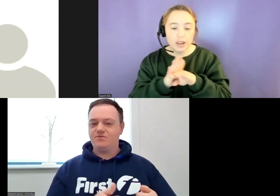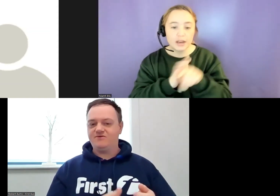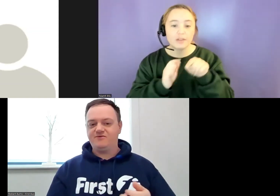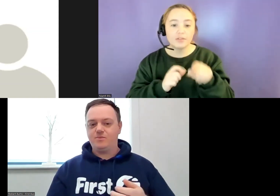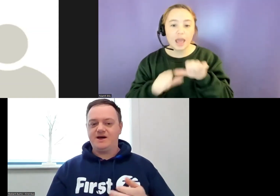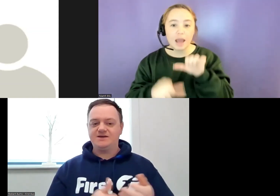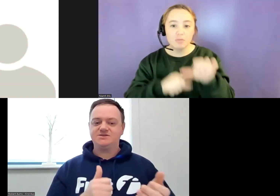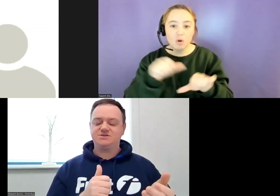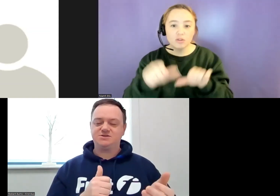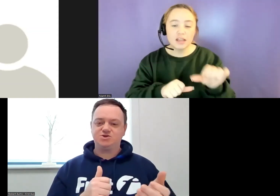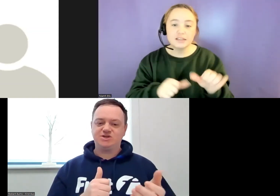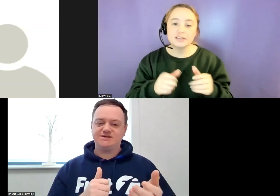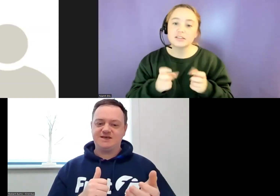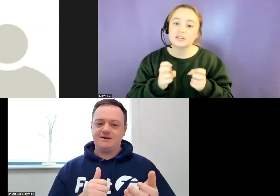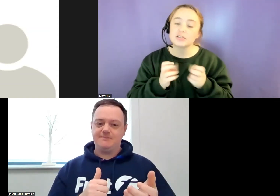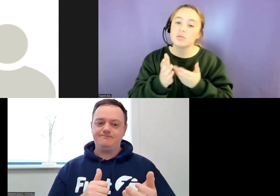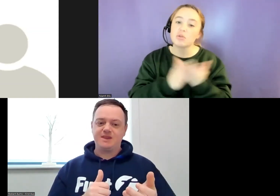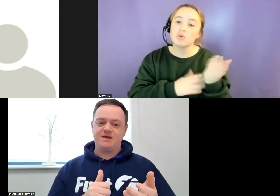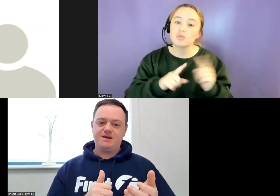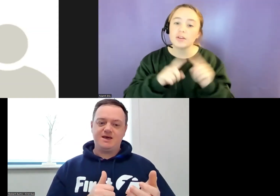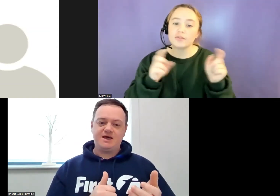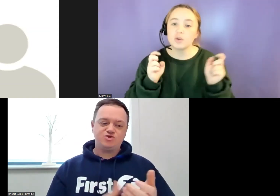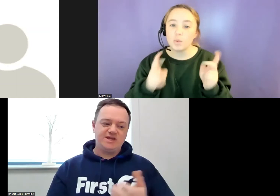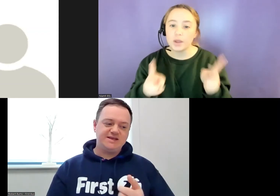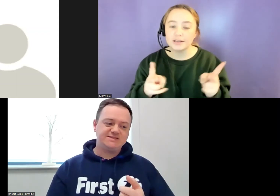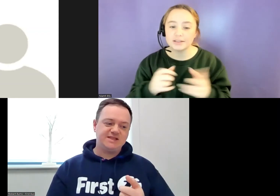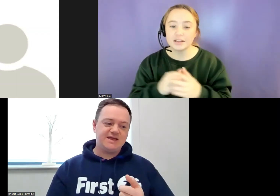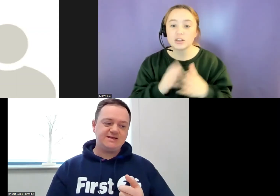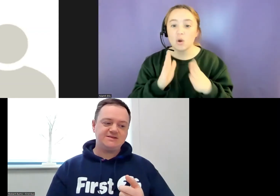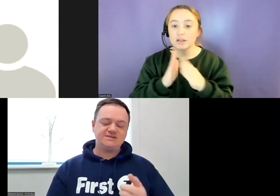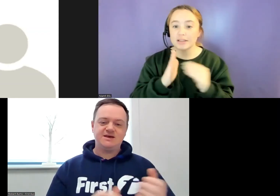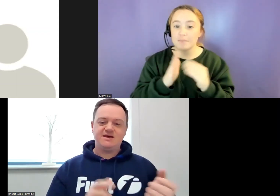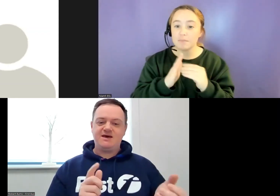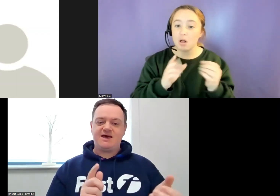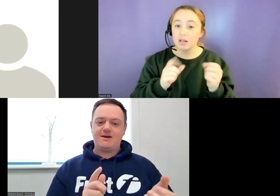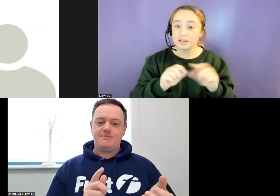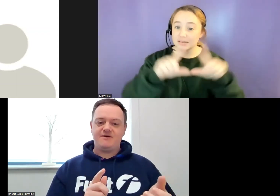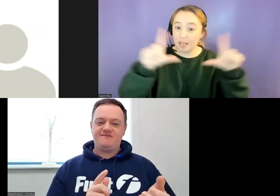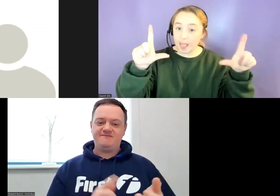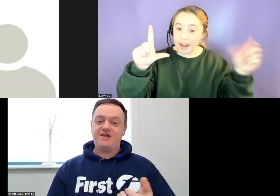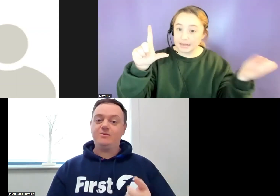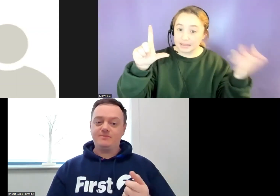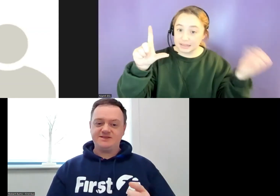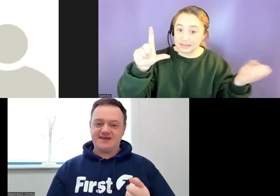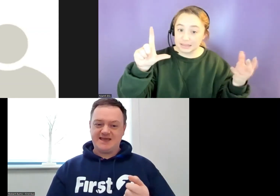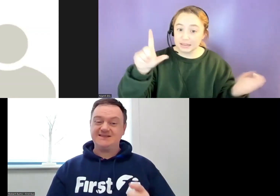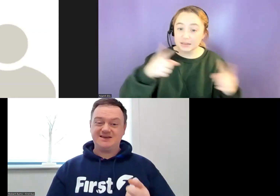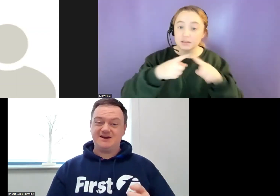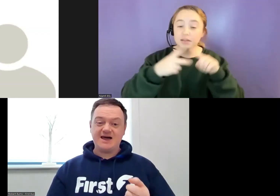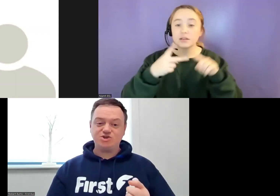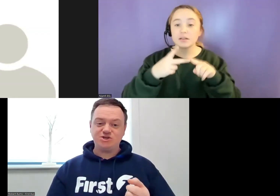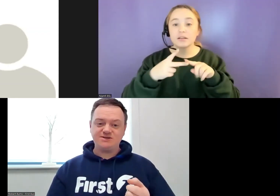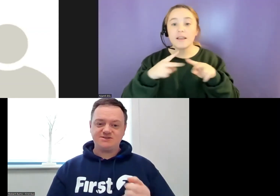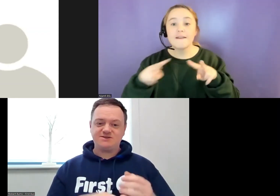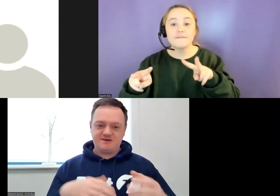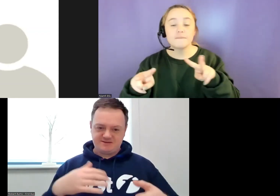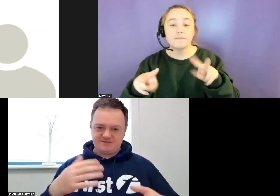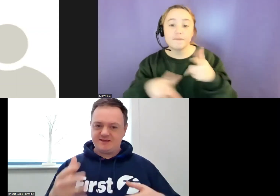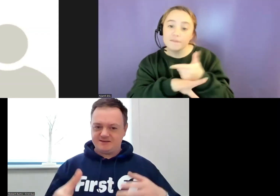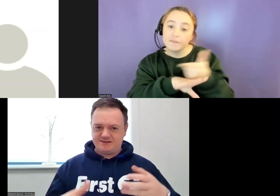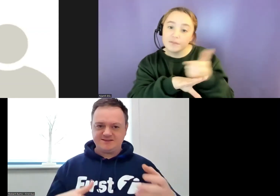through a number of formats, such as training slides, filmed